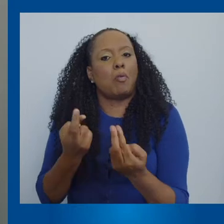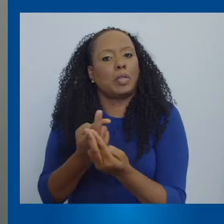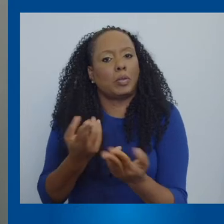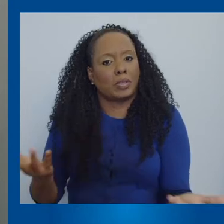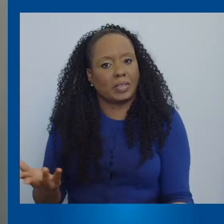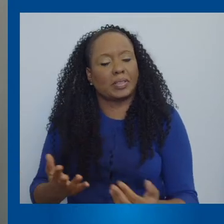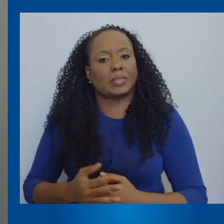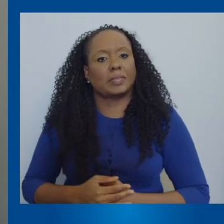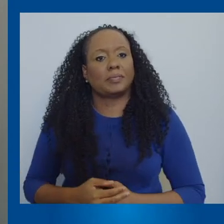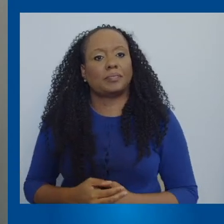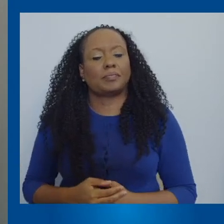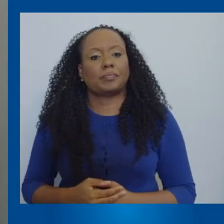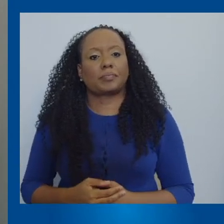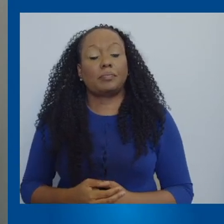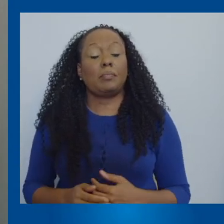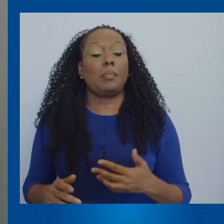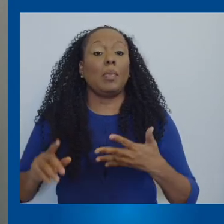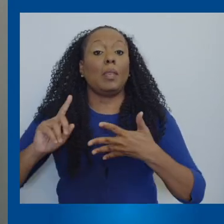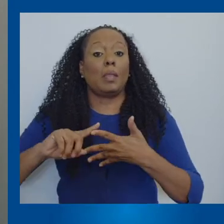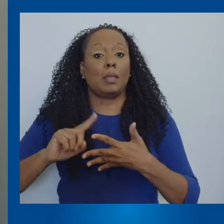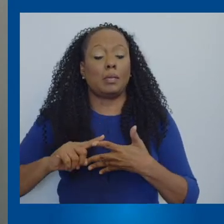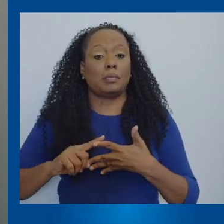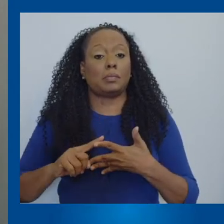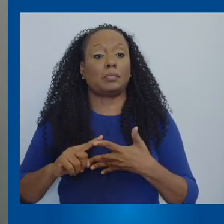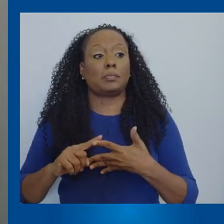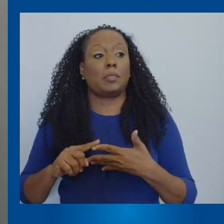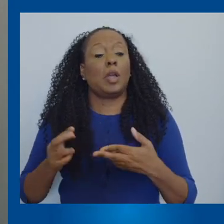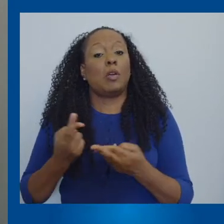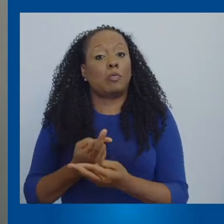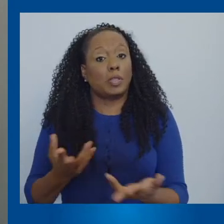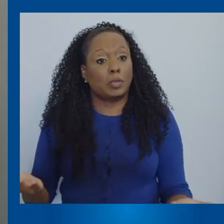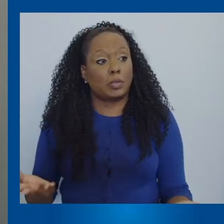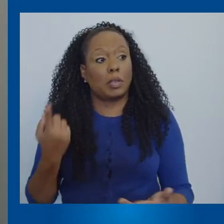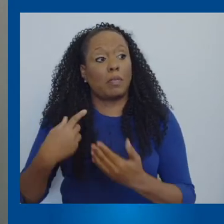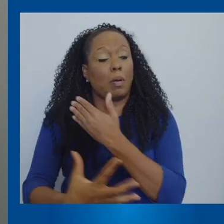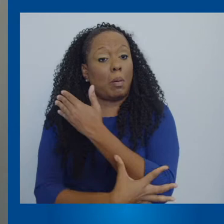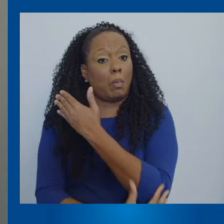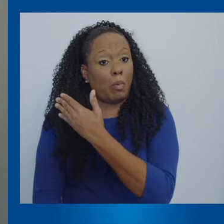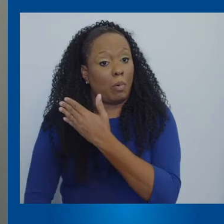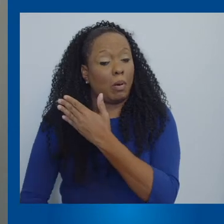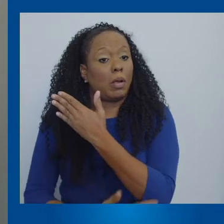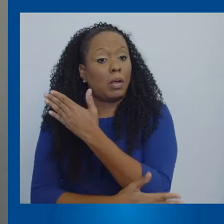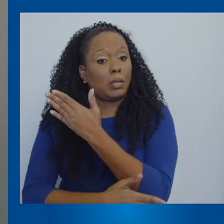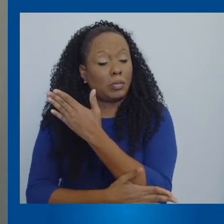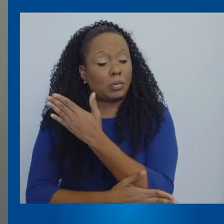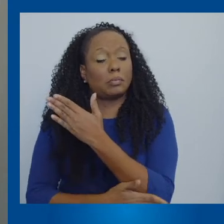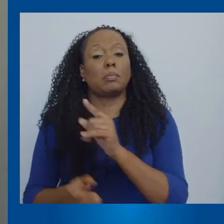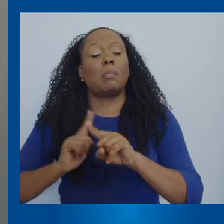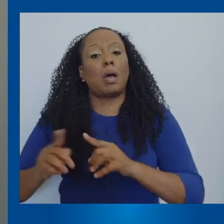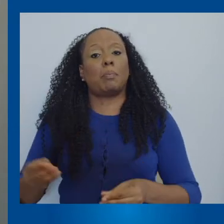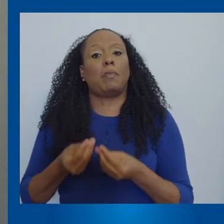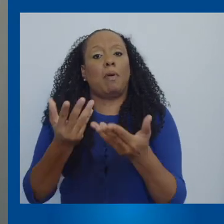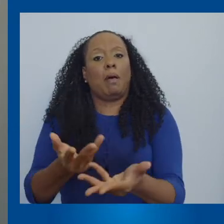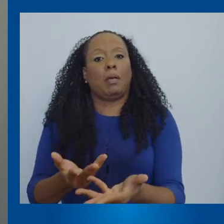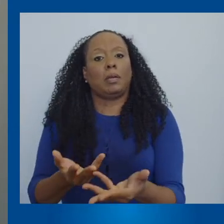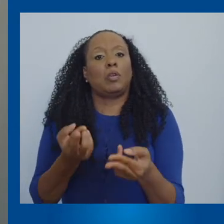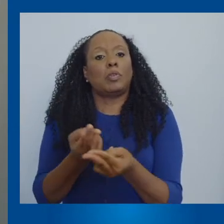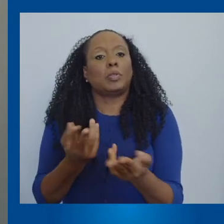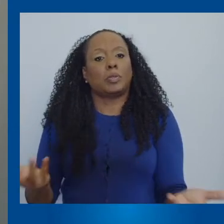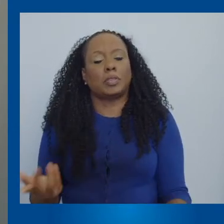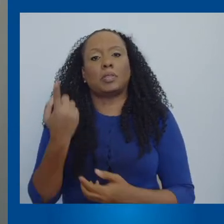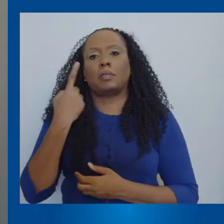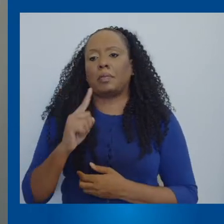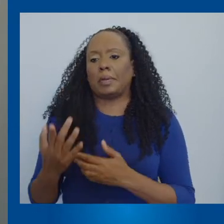Secondly, not only do we need to provide resources for poor countries, but we also need to provide resources for those countries